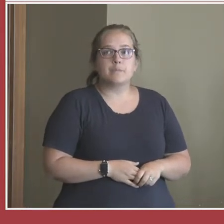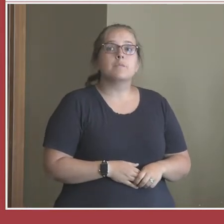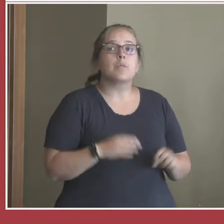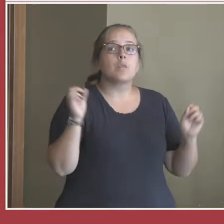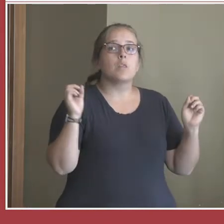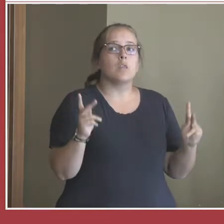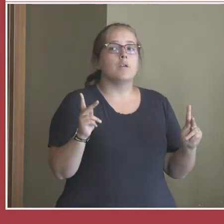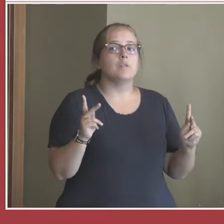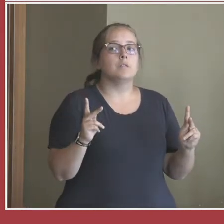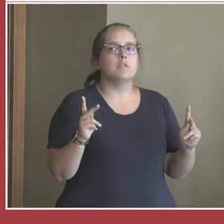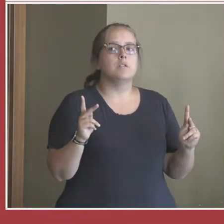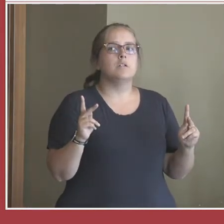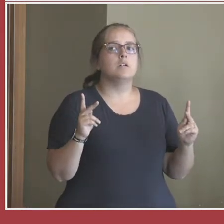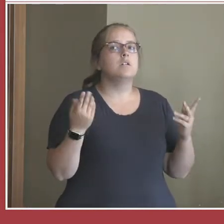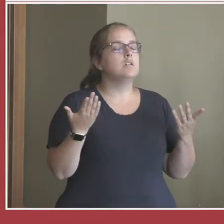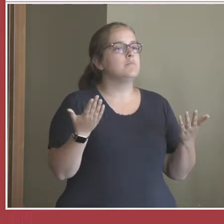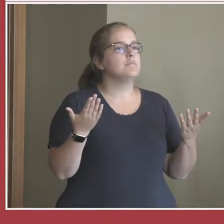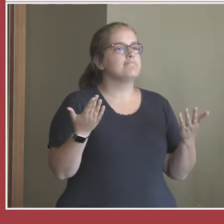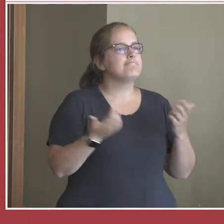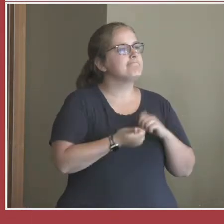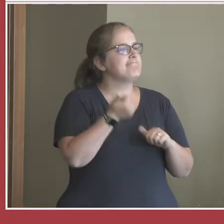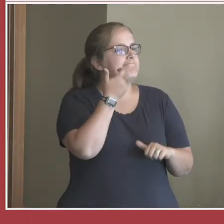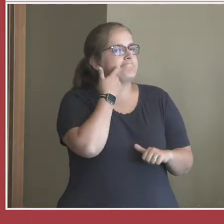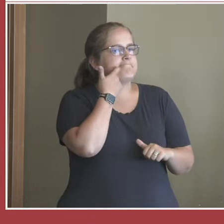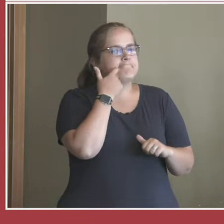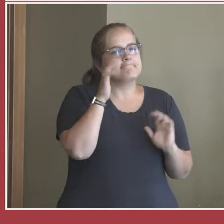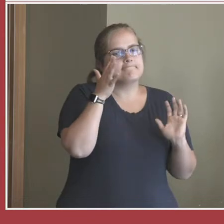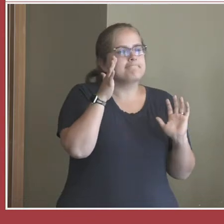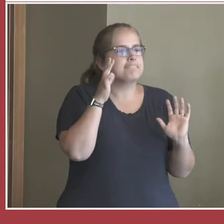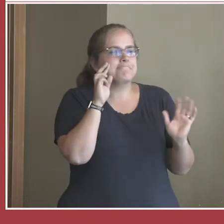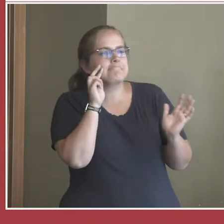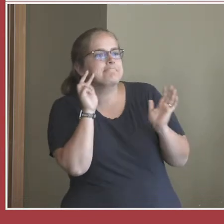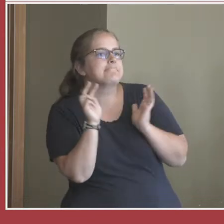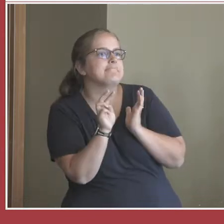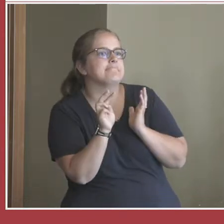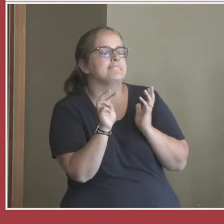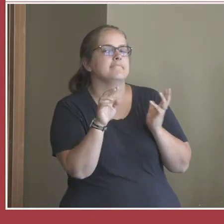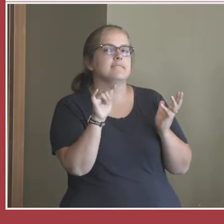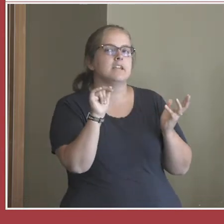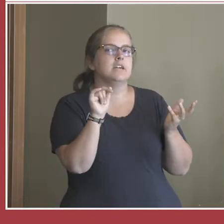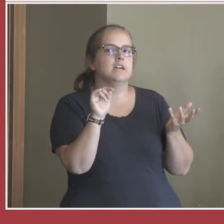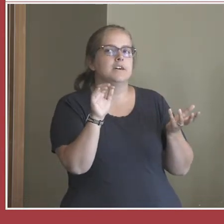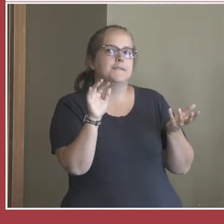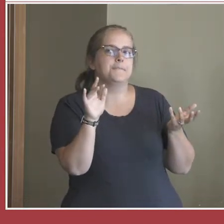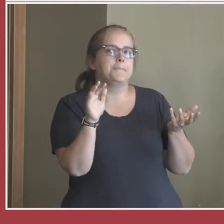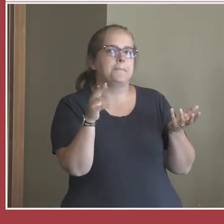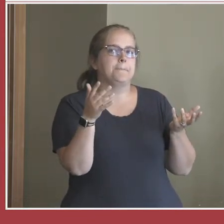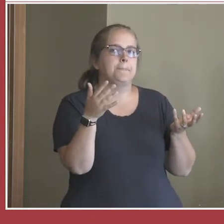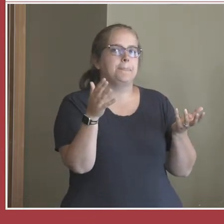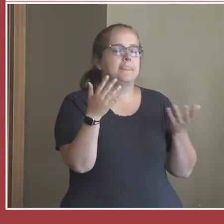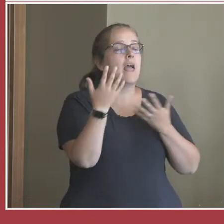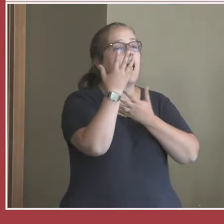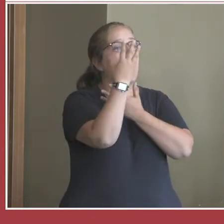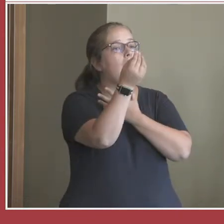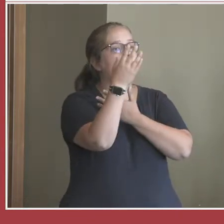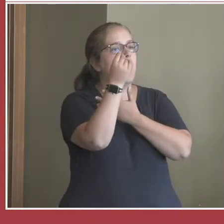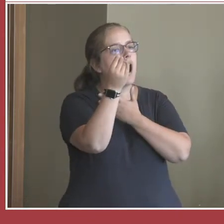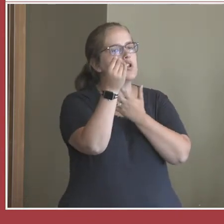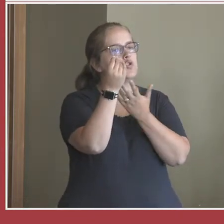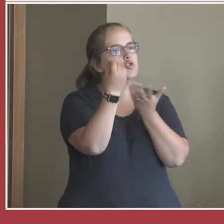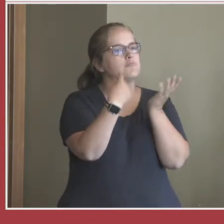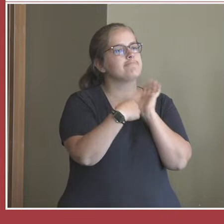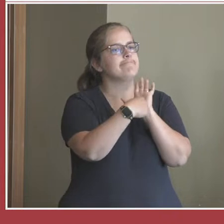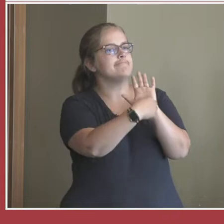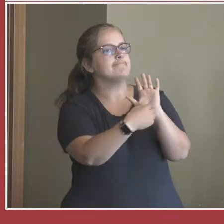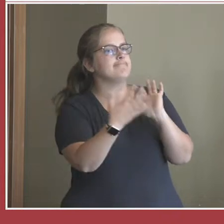Okay, here is the latest kind of sneak peek at the exterior rendering